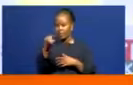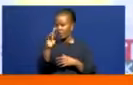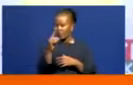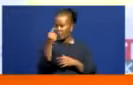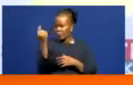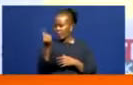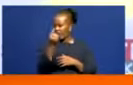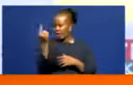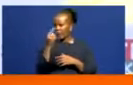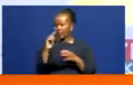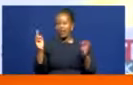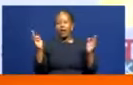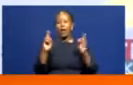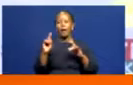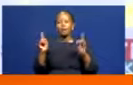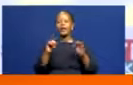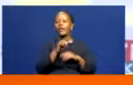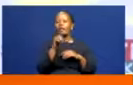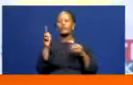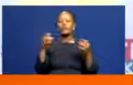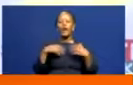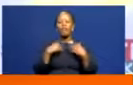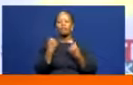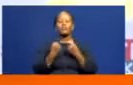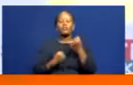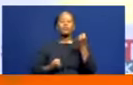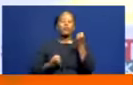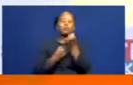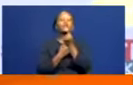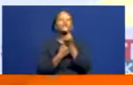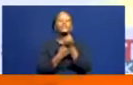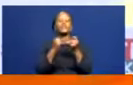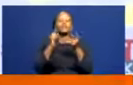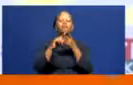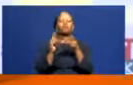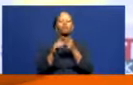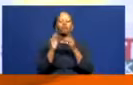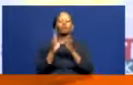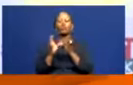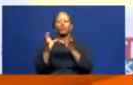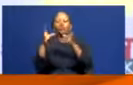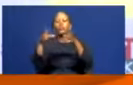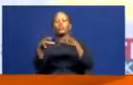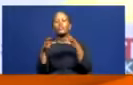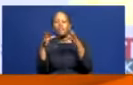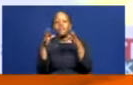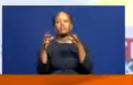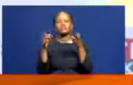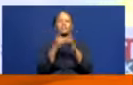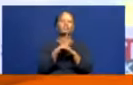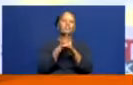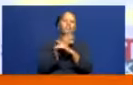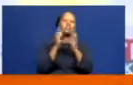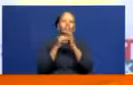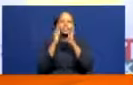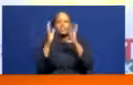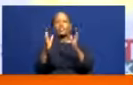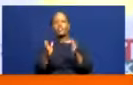have the support of your peers, the community, thought leaders and